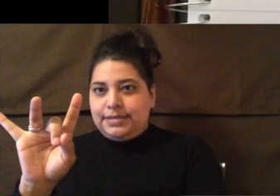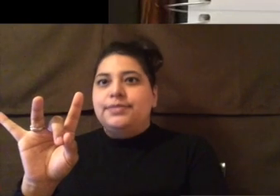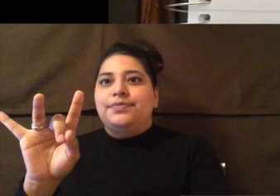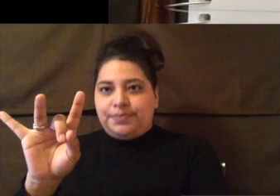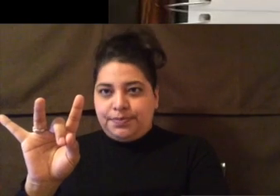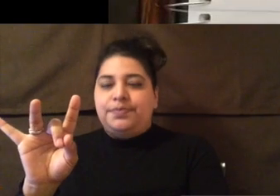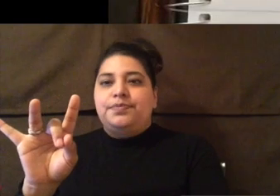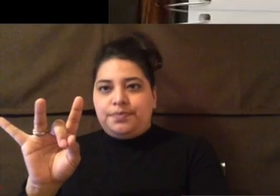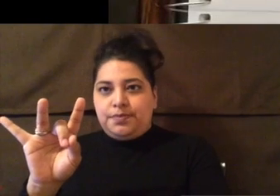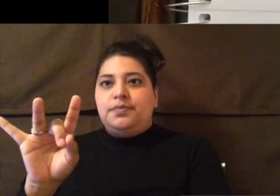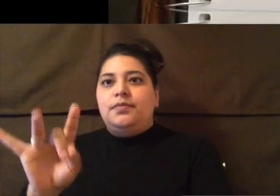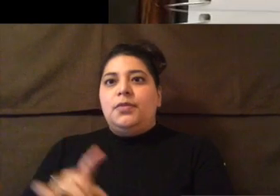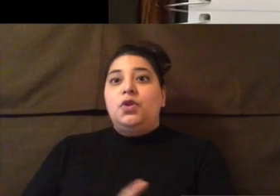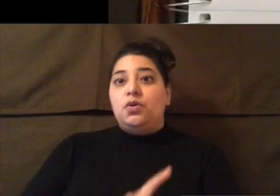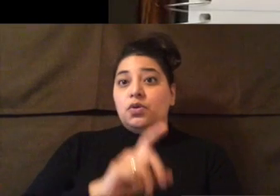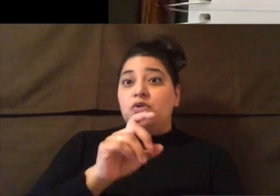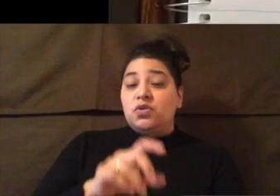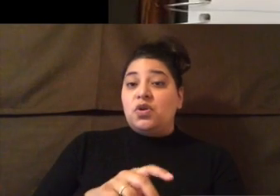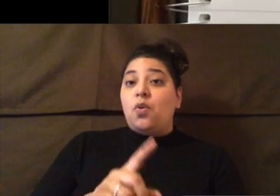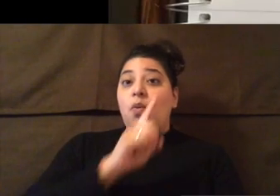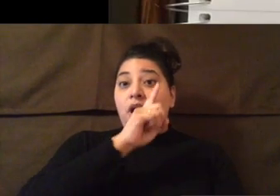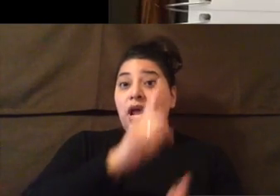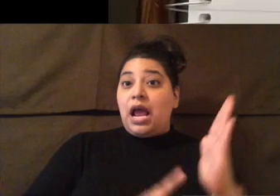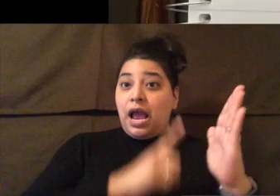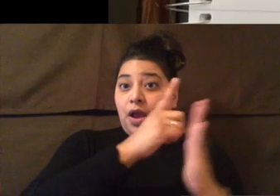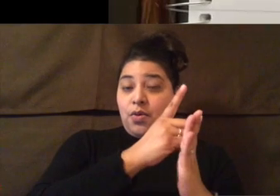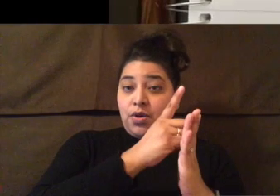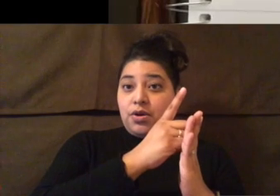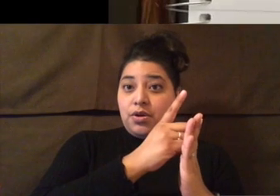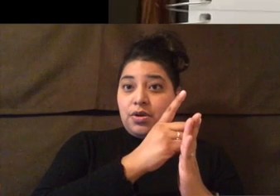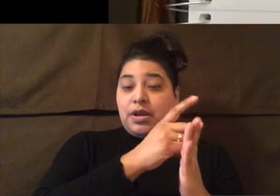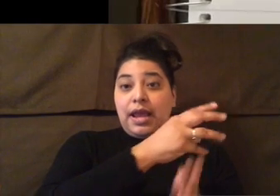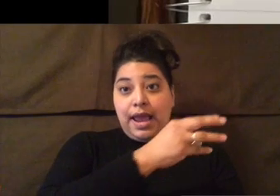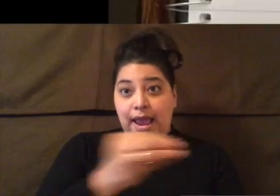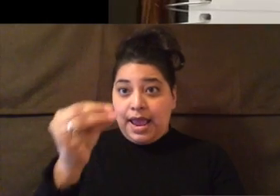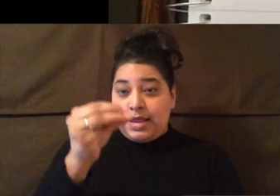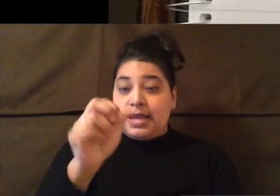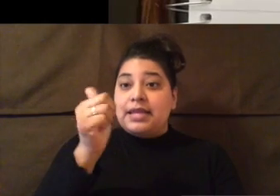18 minutes. Okay, so it took 1 hour